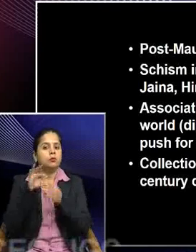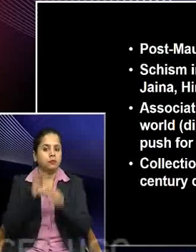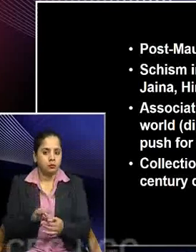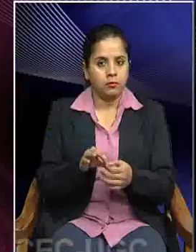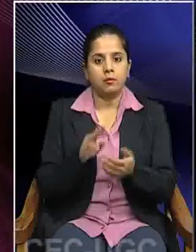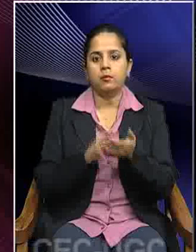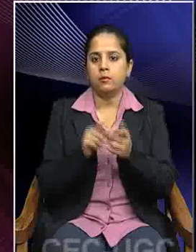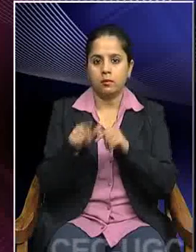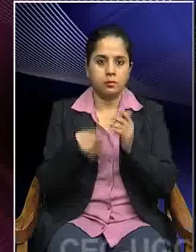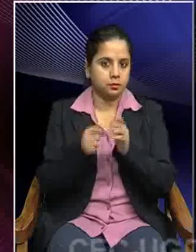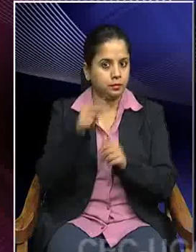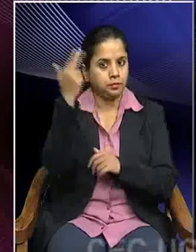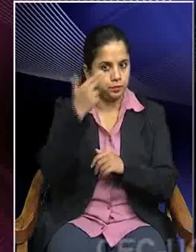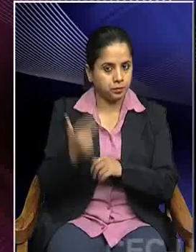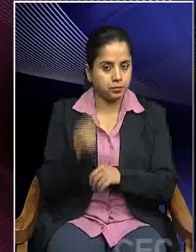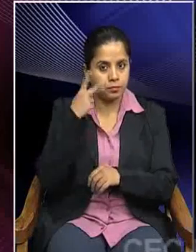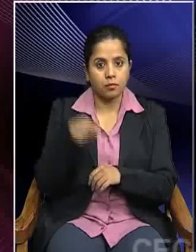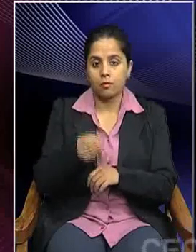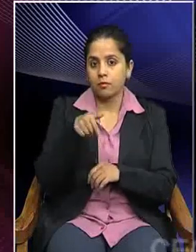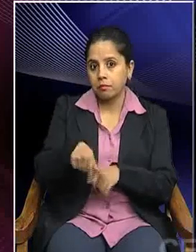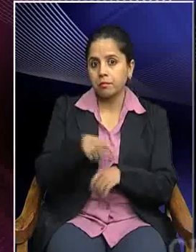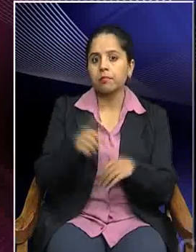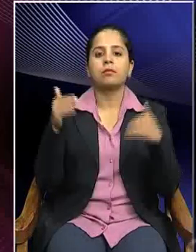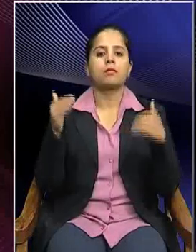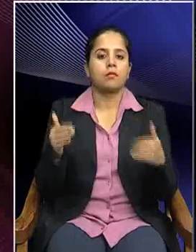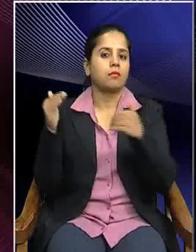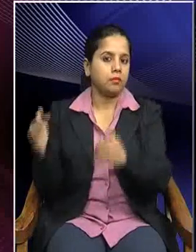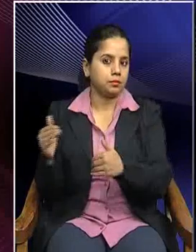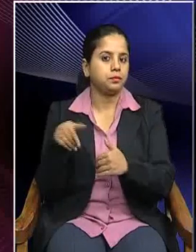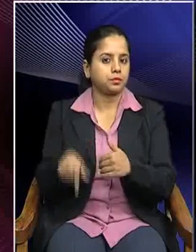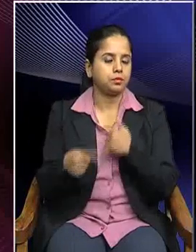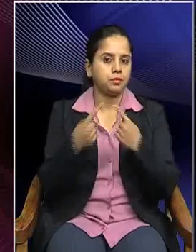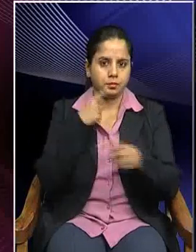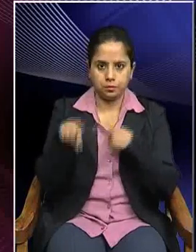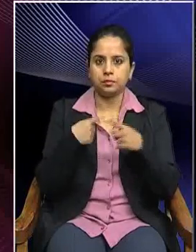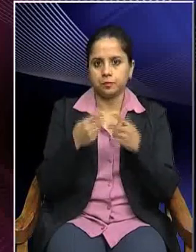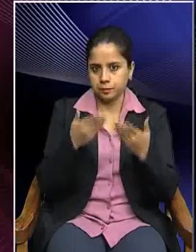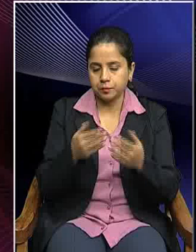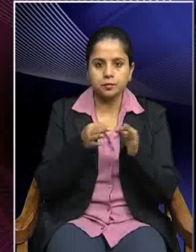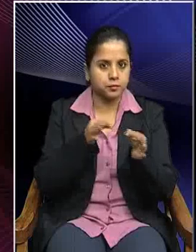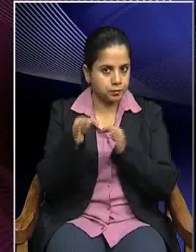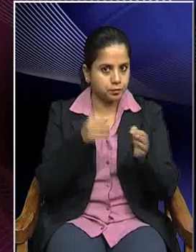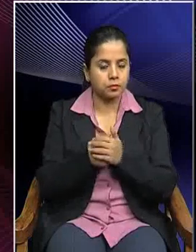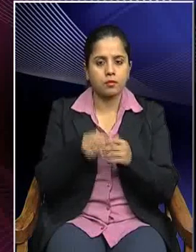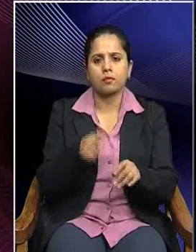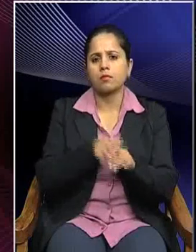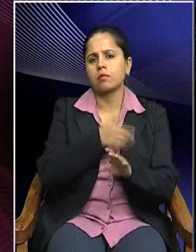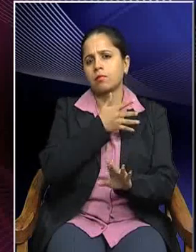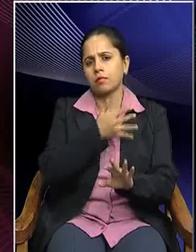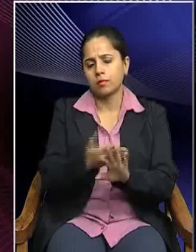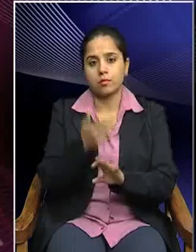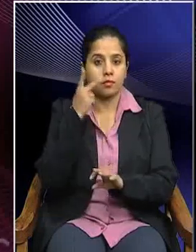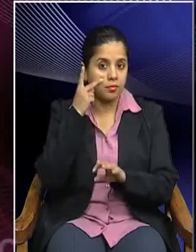Mathura art. So these are the time brackets that we are talking about. Now, over a period of time,